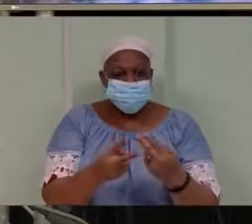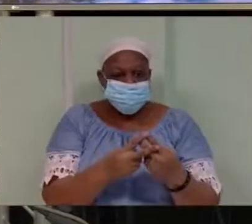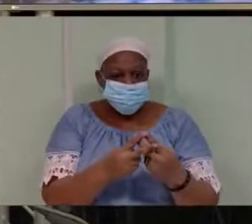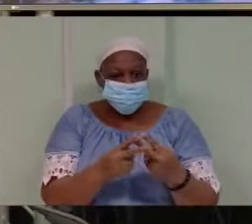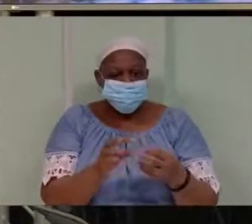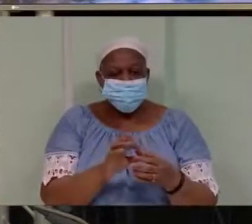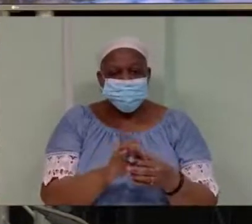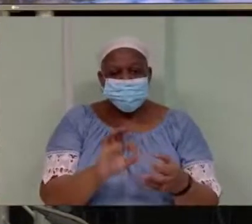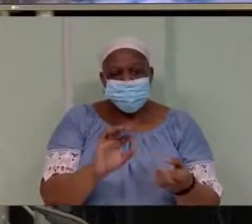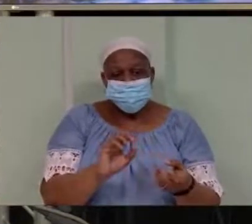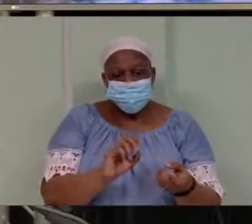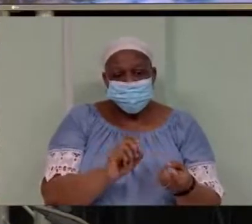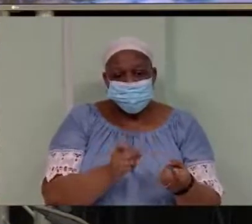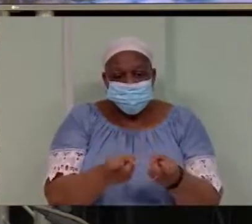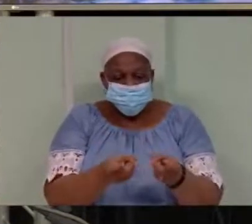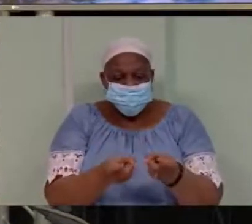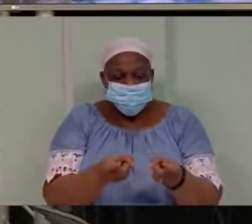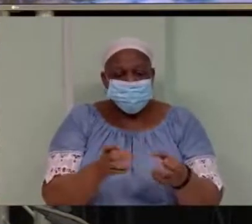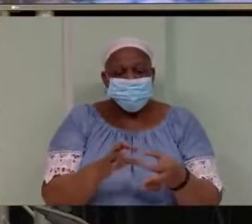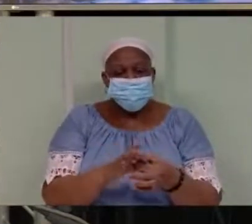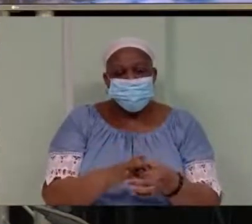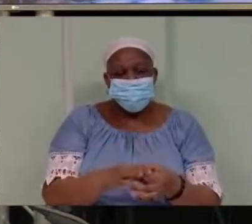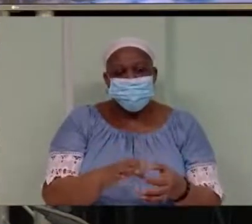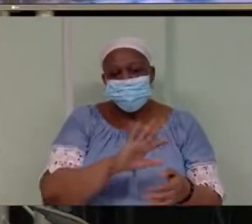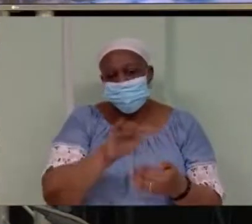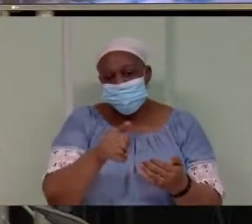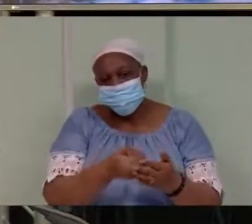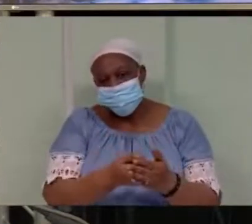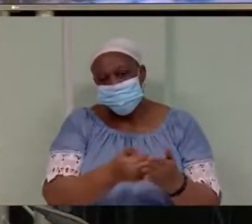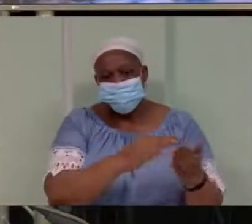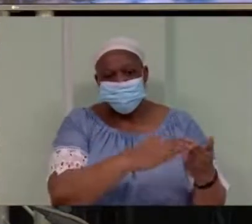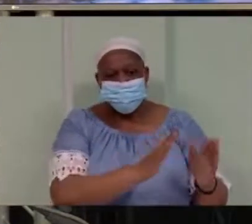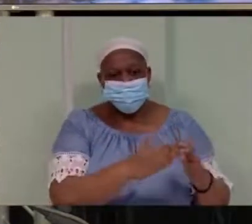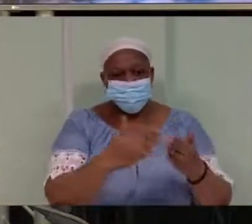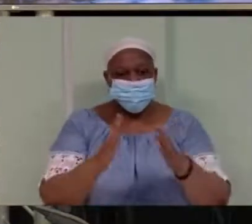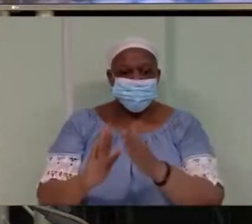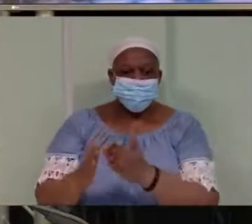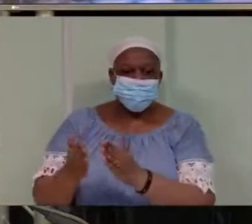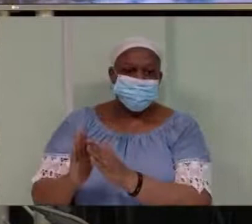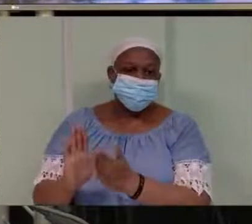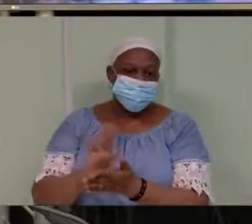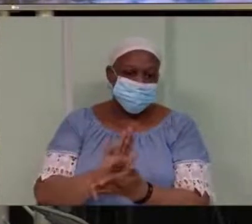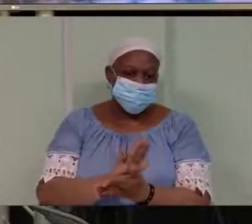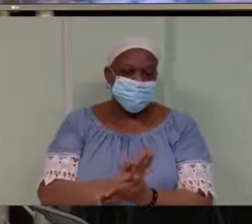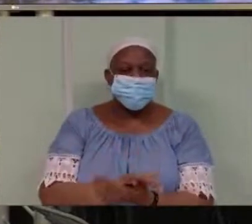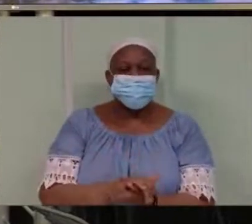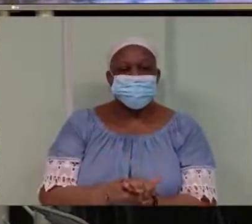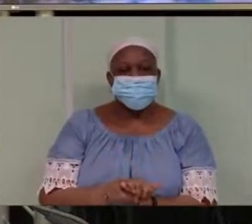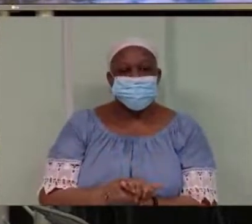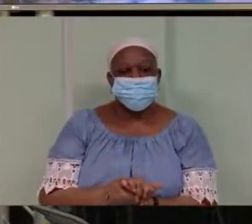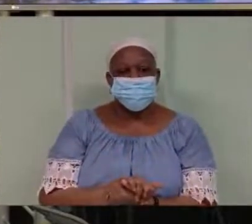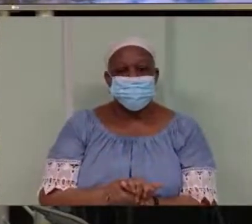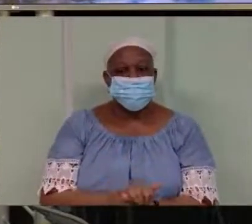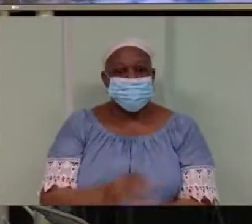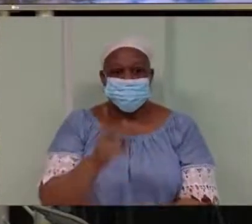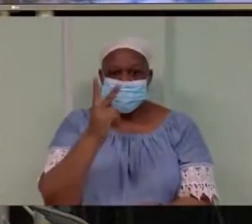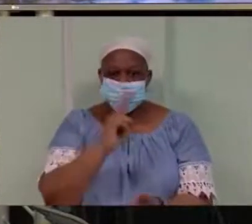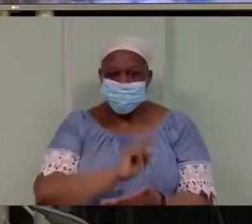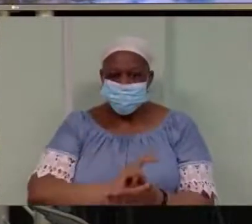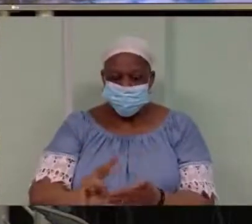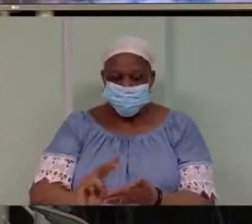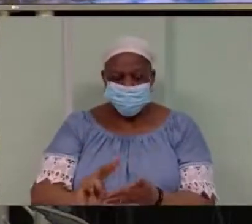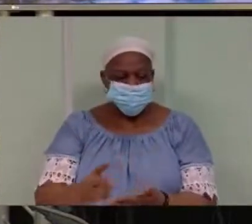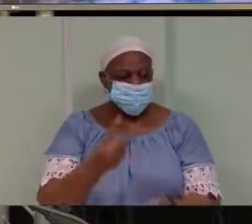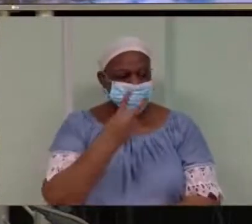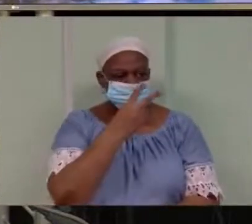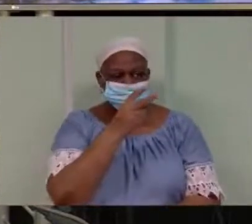in sinkits and nevis over the past two weeks assessments have been conducted on a number of public and